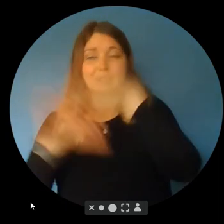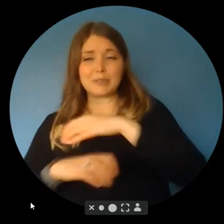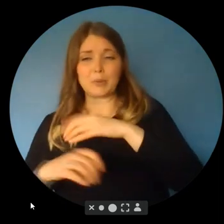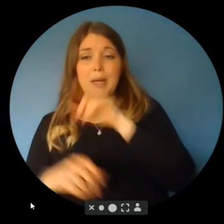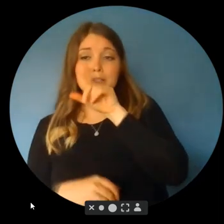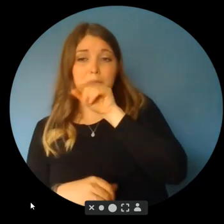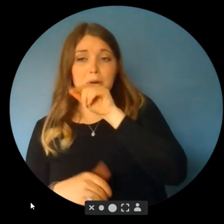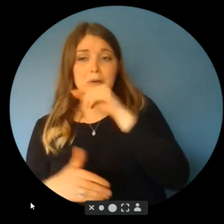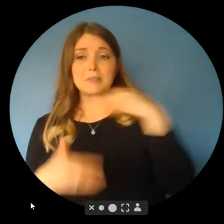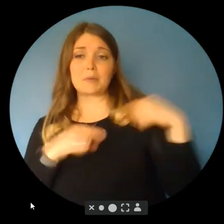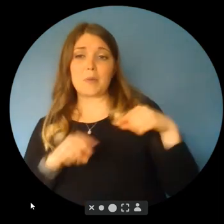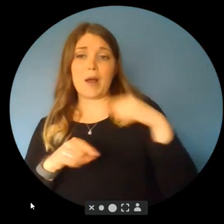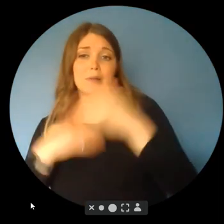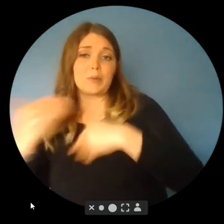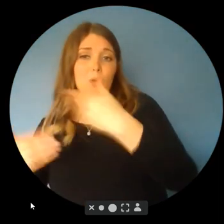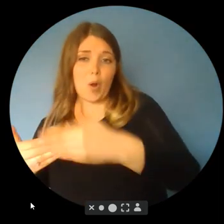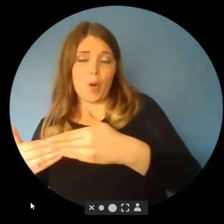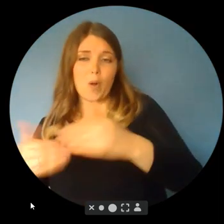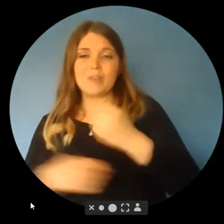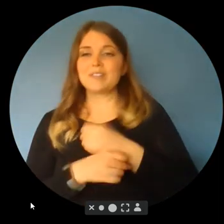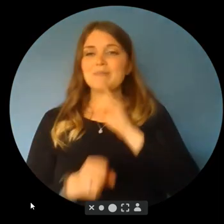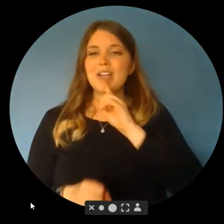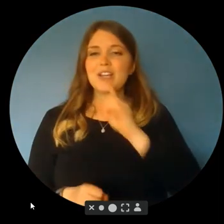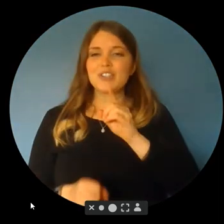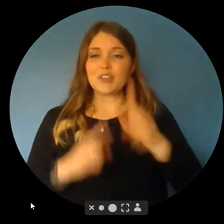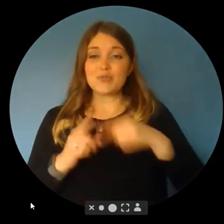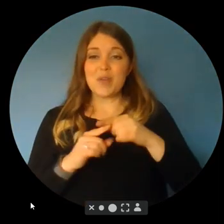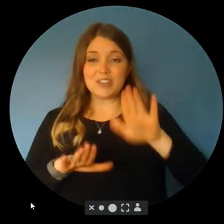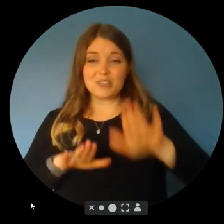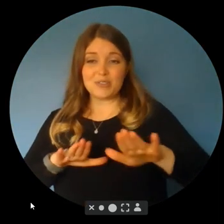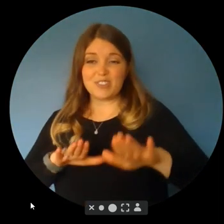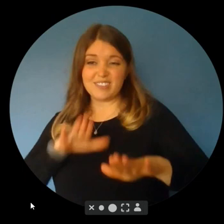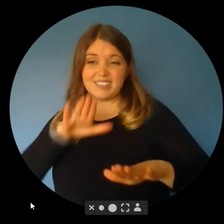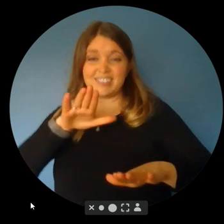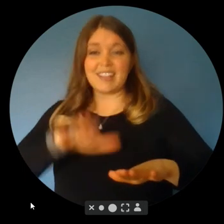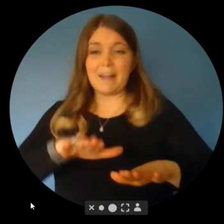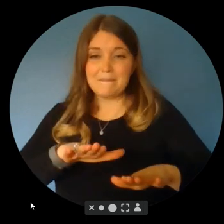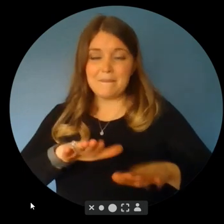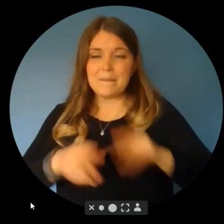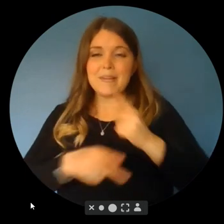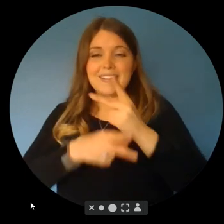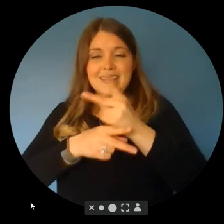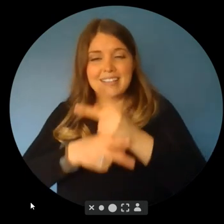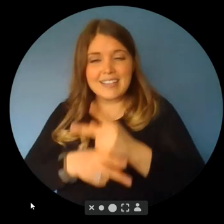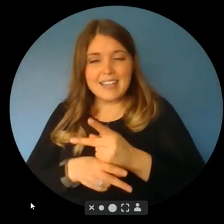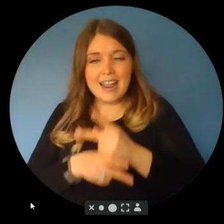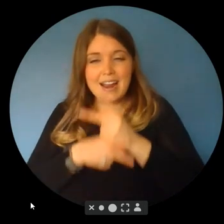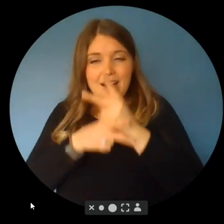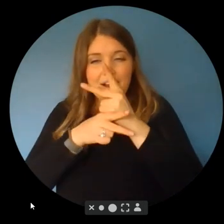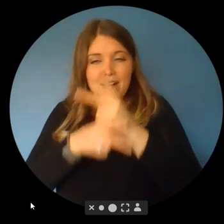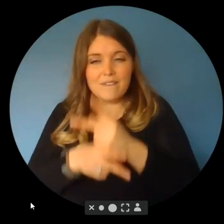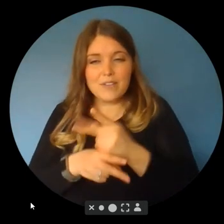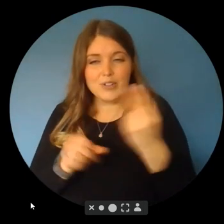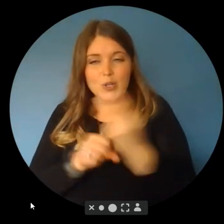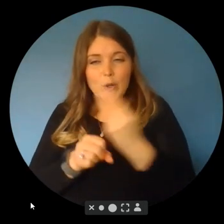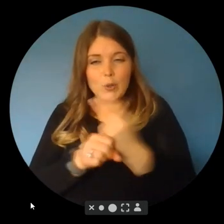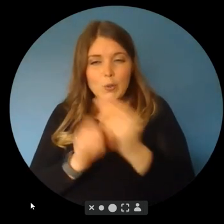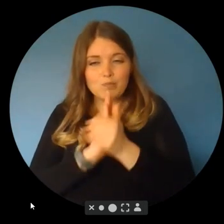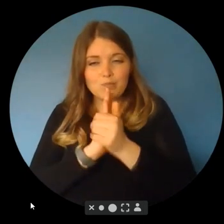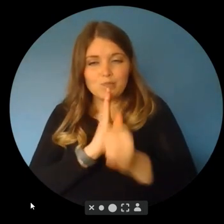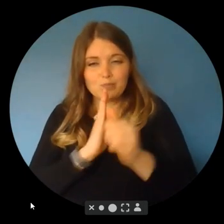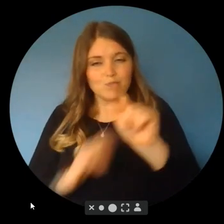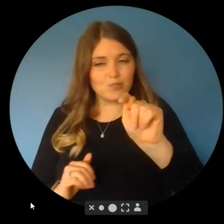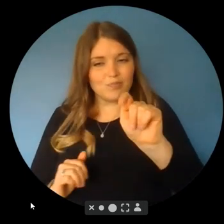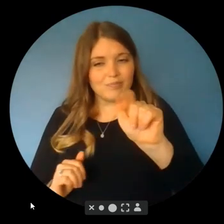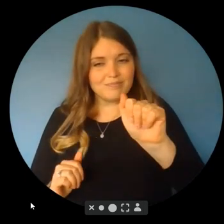go. So be sure when you step, step with care and great tact. And